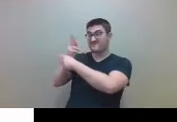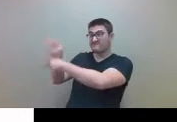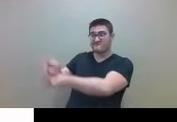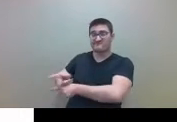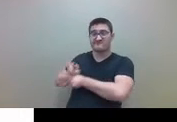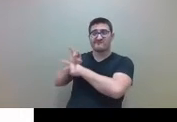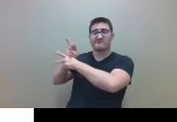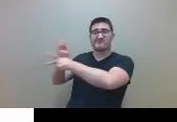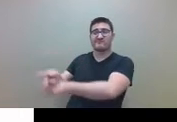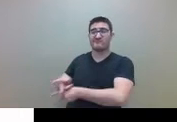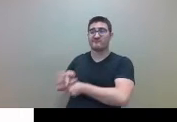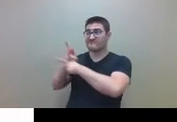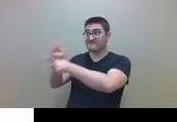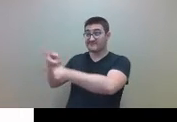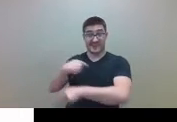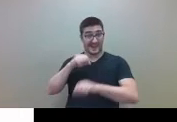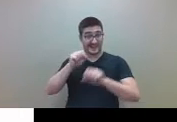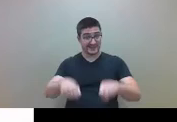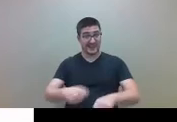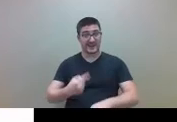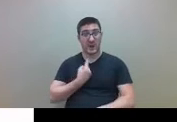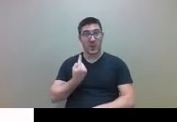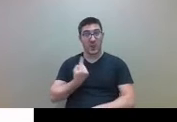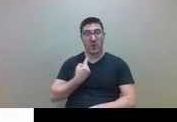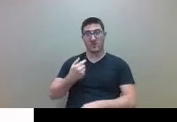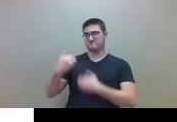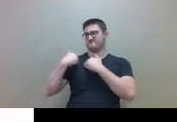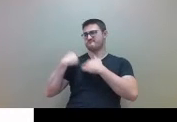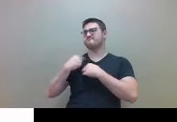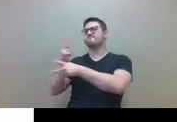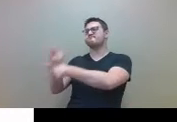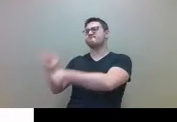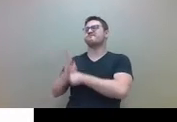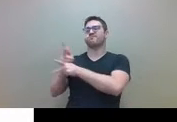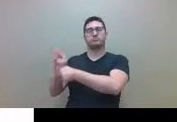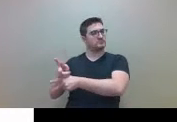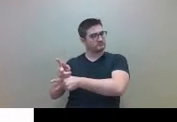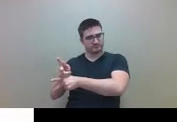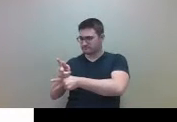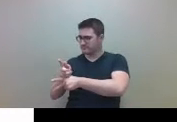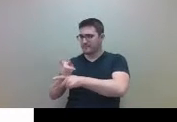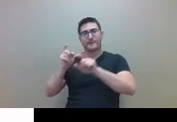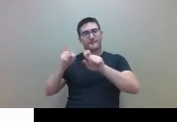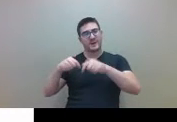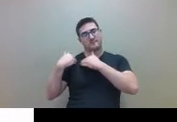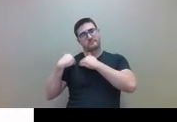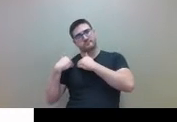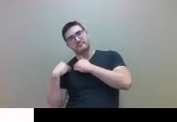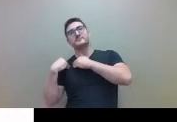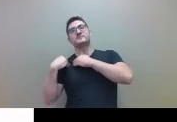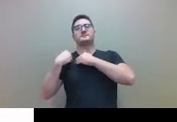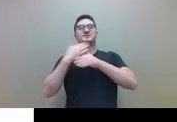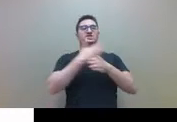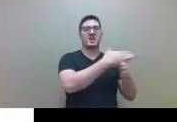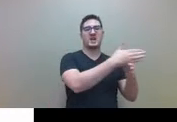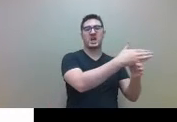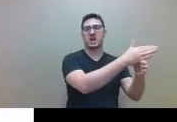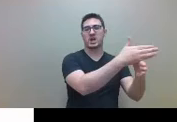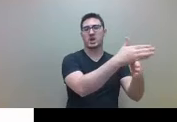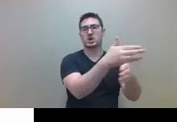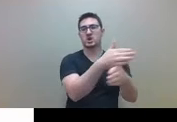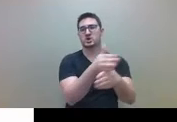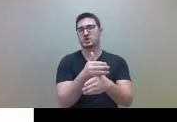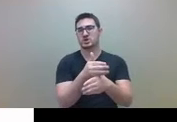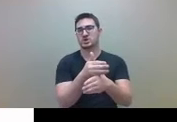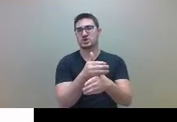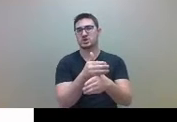community supports, and enlist the help of your neighbors and whatnot for your own health and well-being.